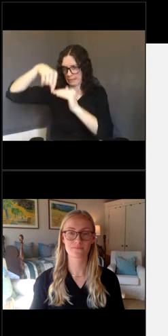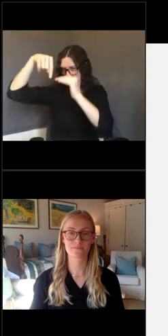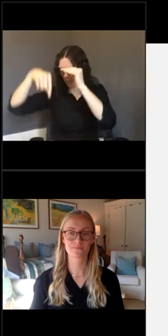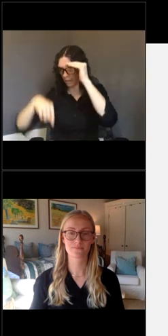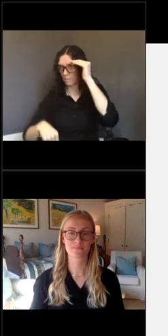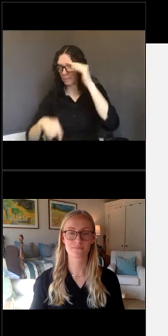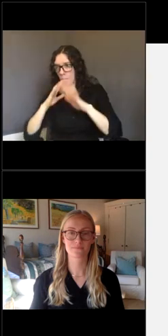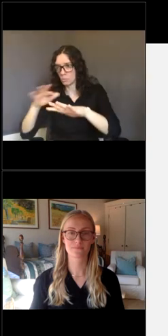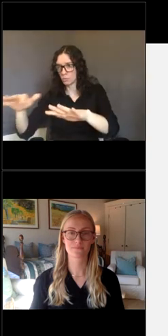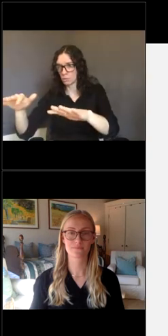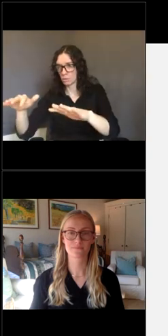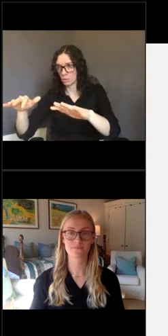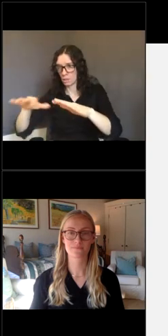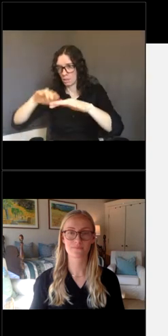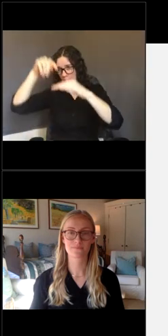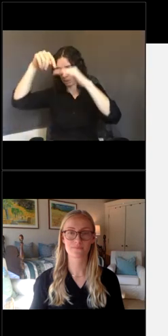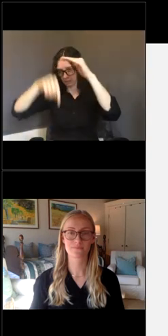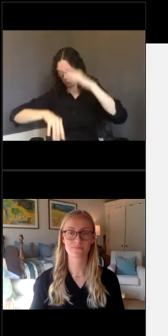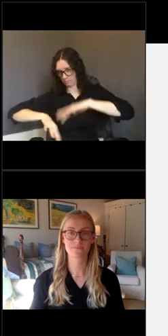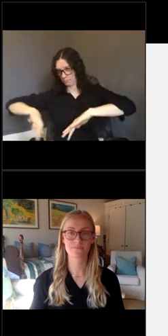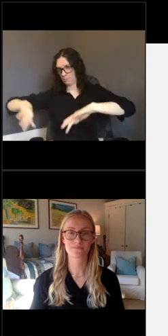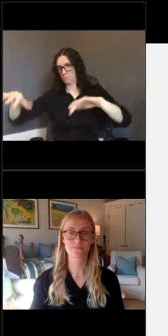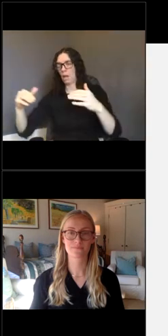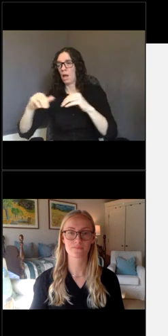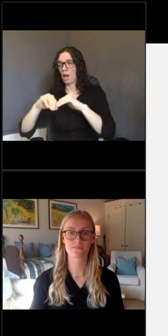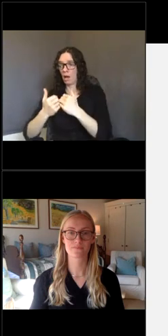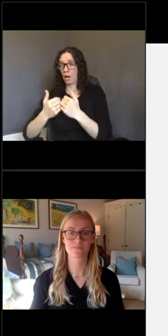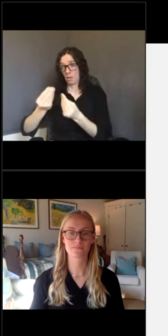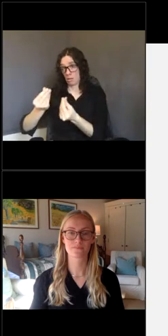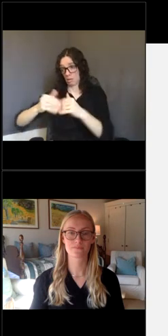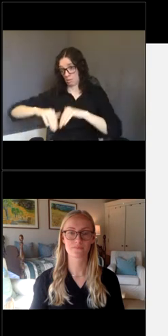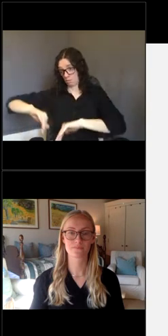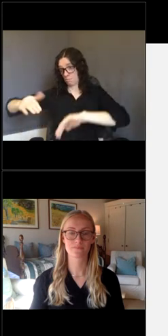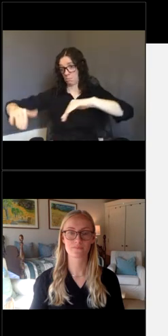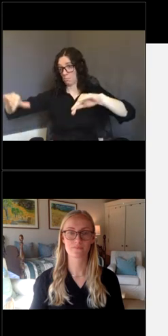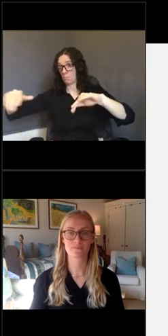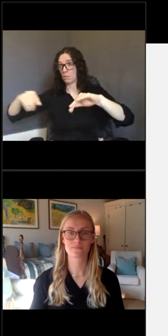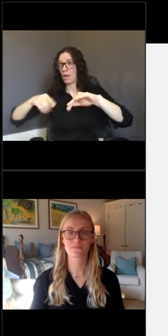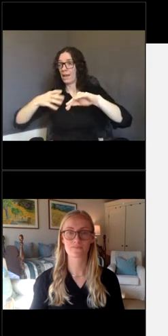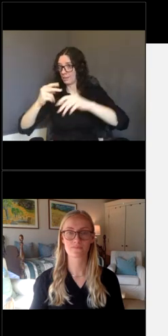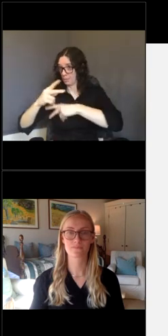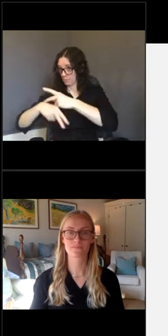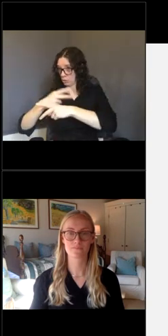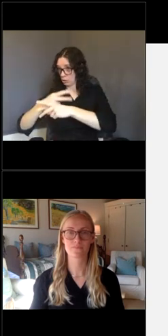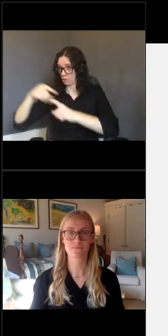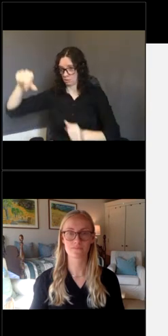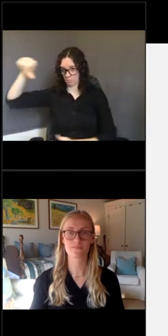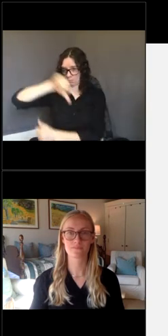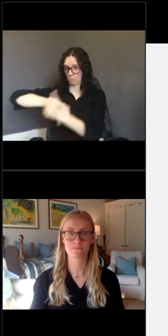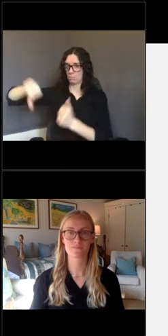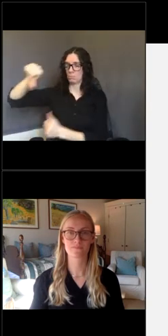how species and topography play an interactive role.